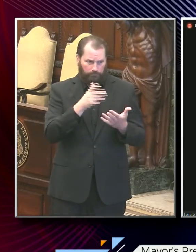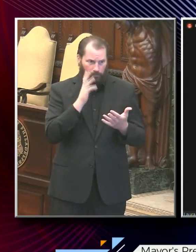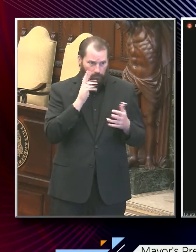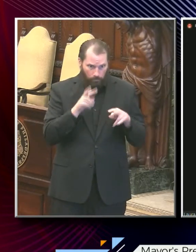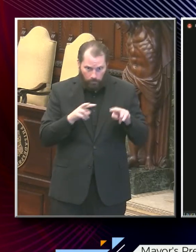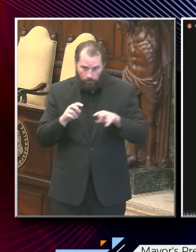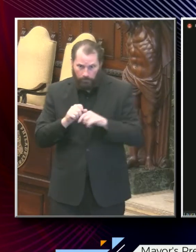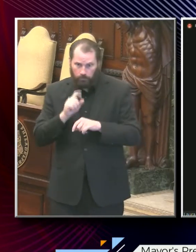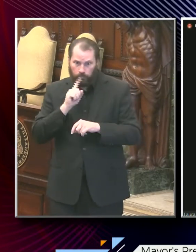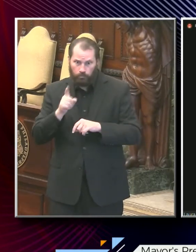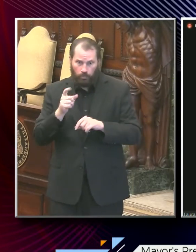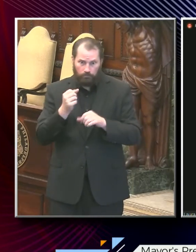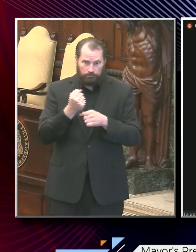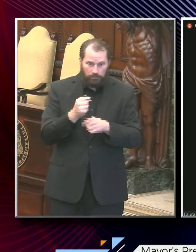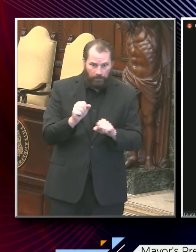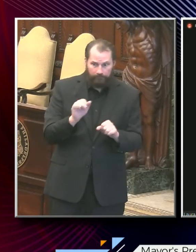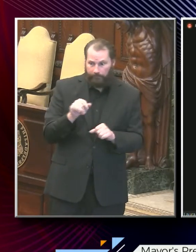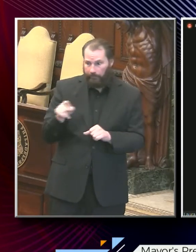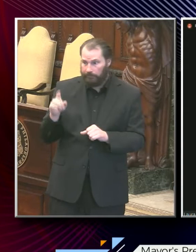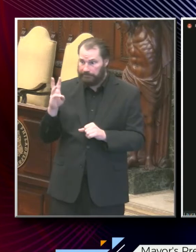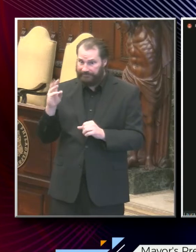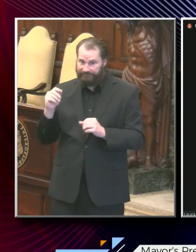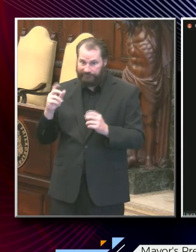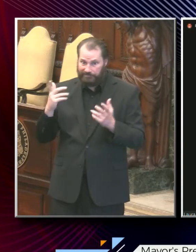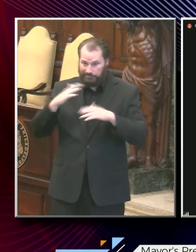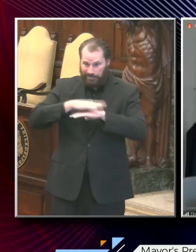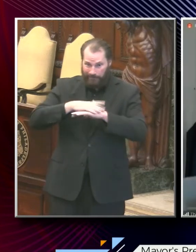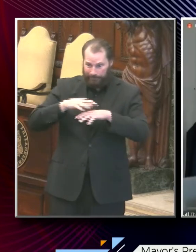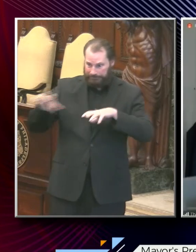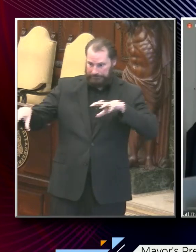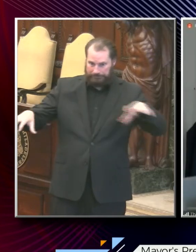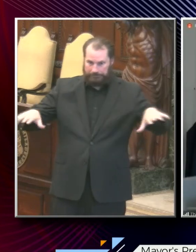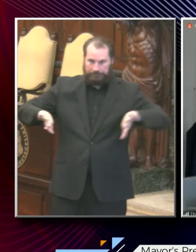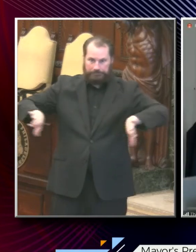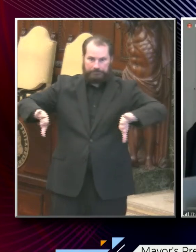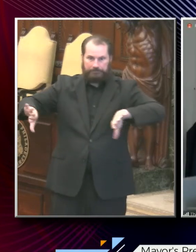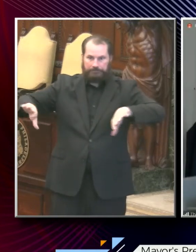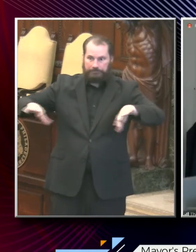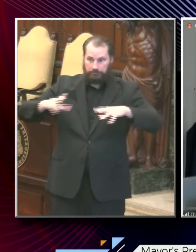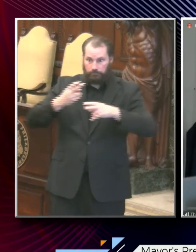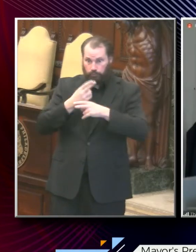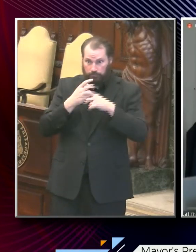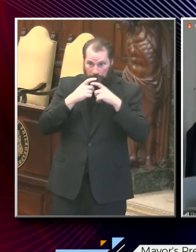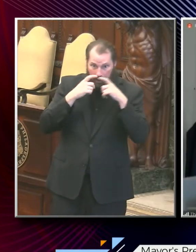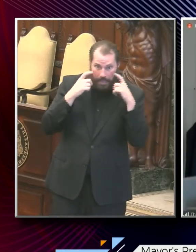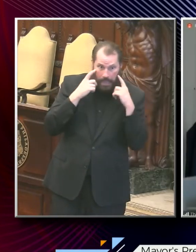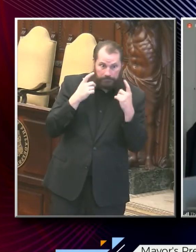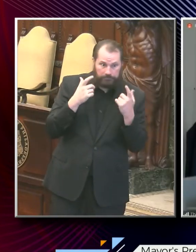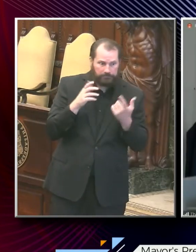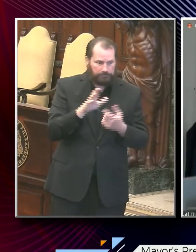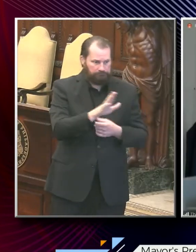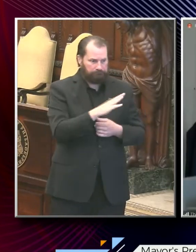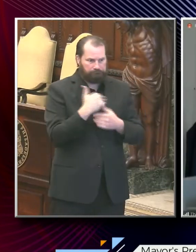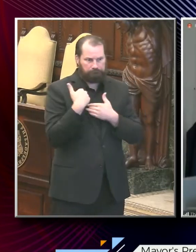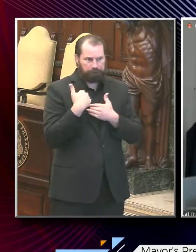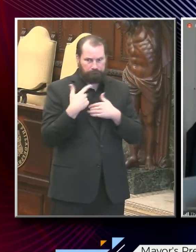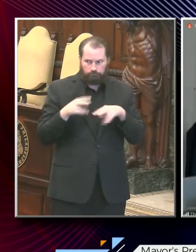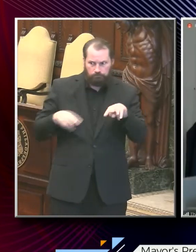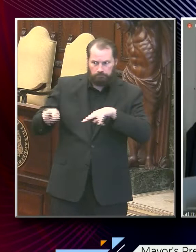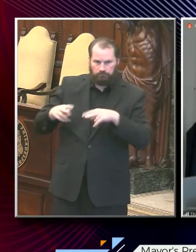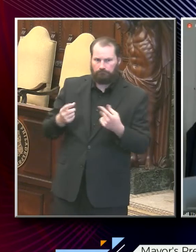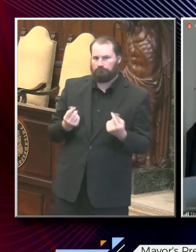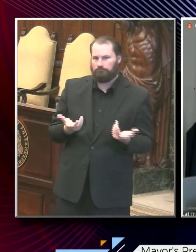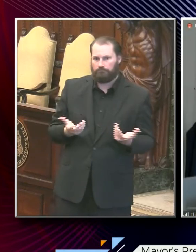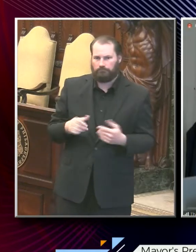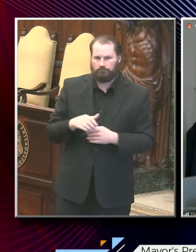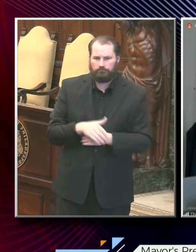are wearing masks, things like that? Right, so the city will send our inspectors to the places where we can